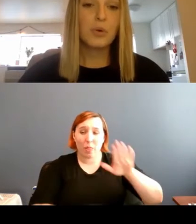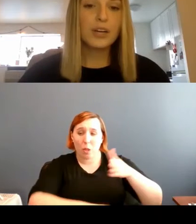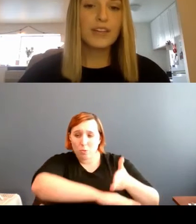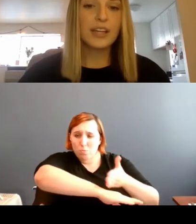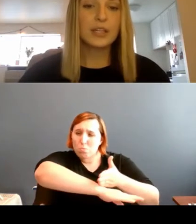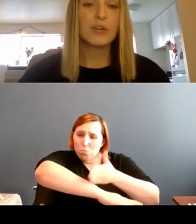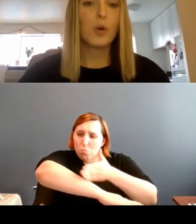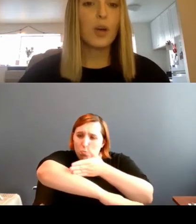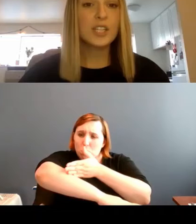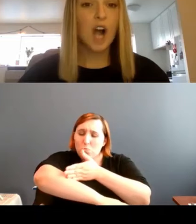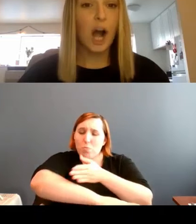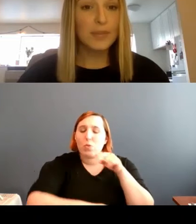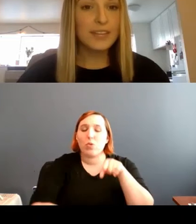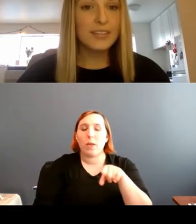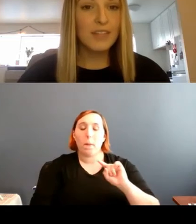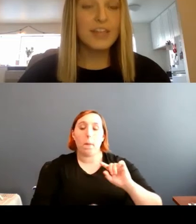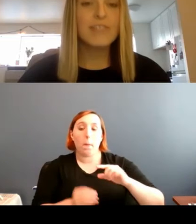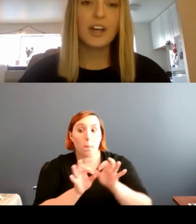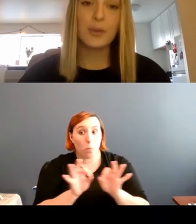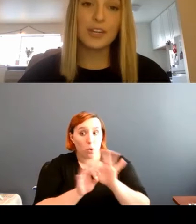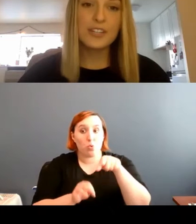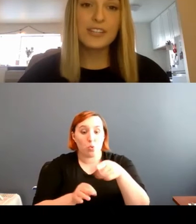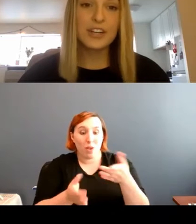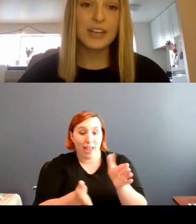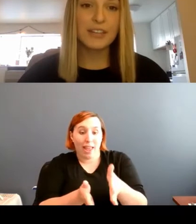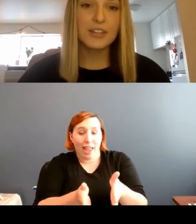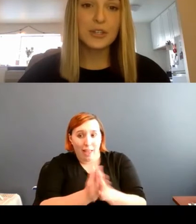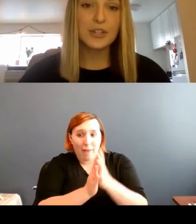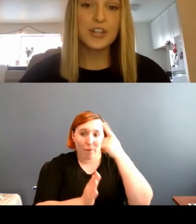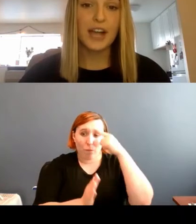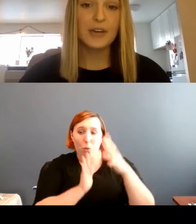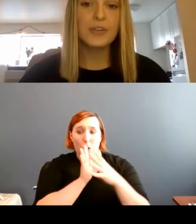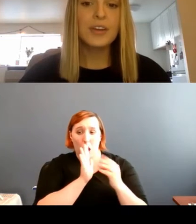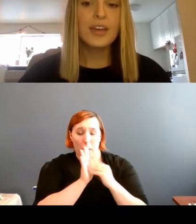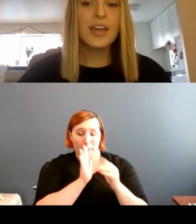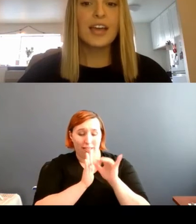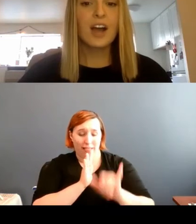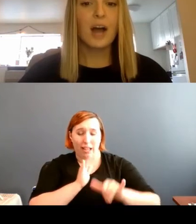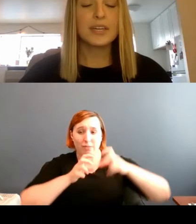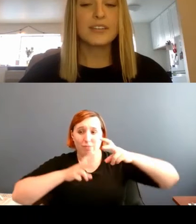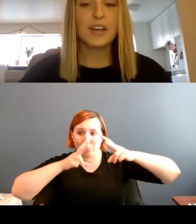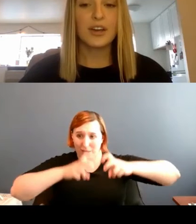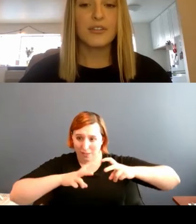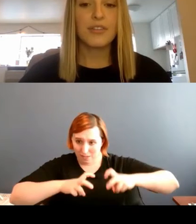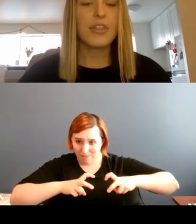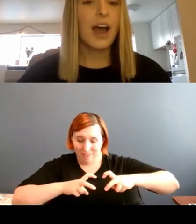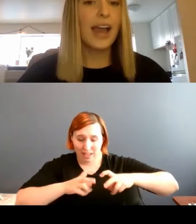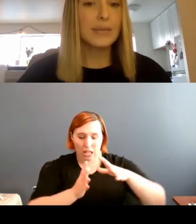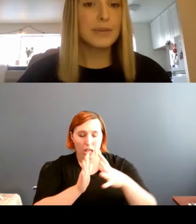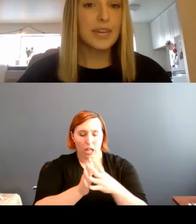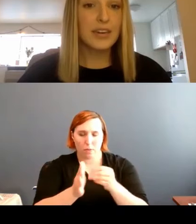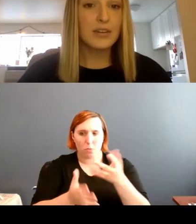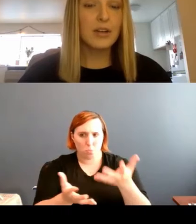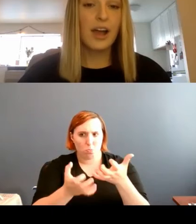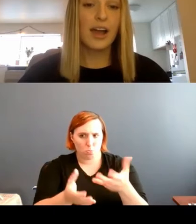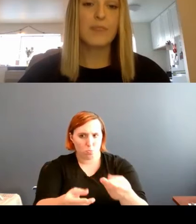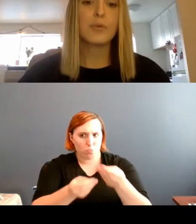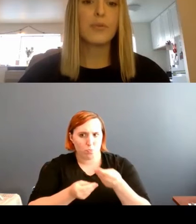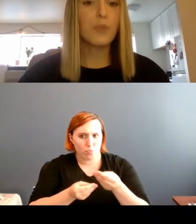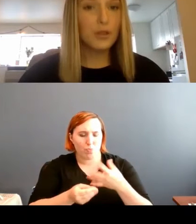it's important that you request copies of the evaluations that are given to your child and copies of the